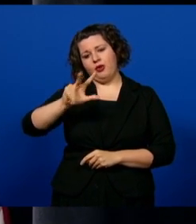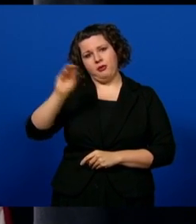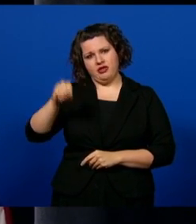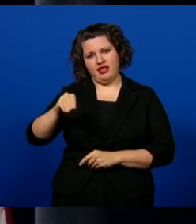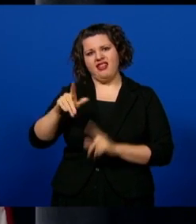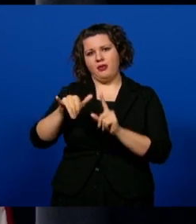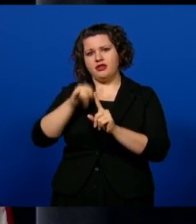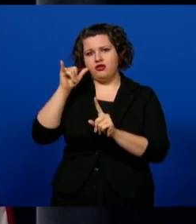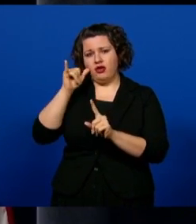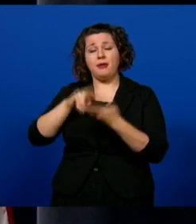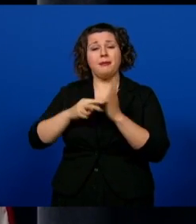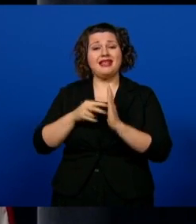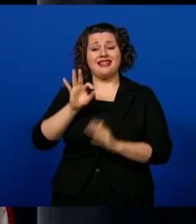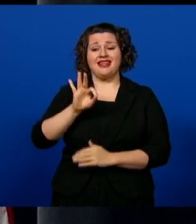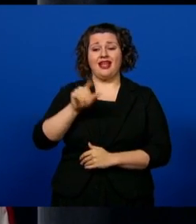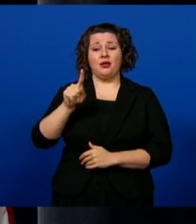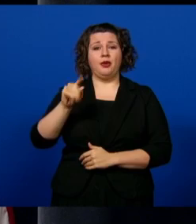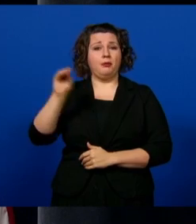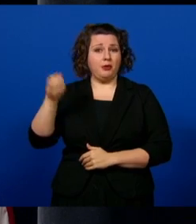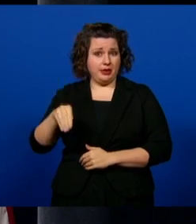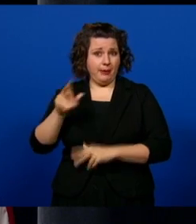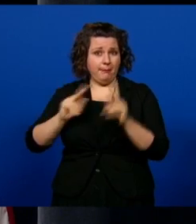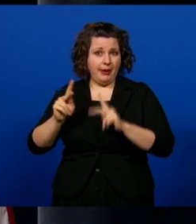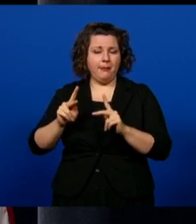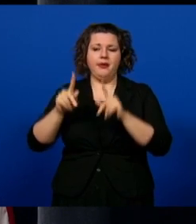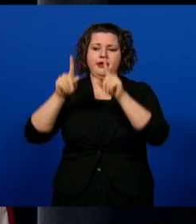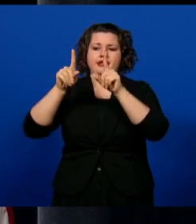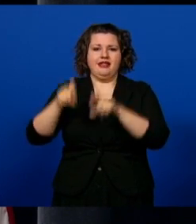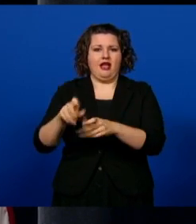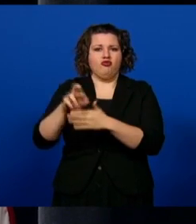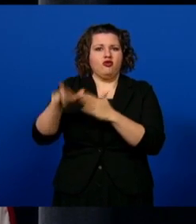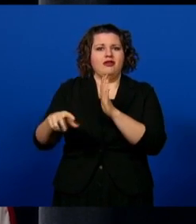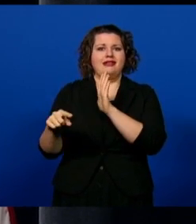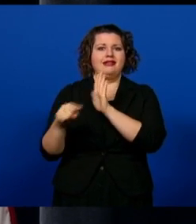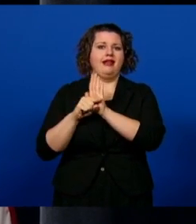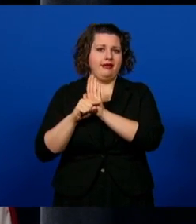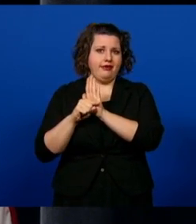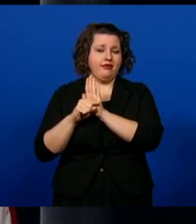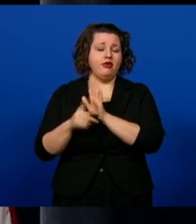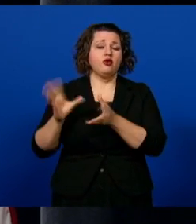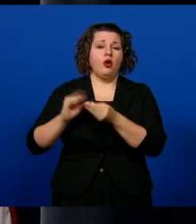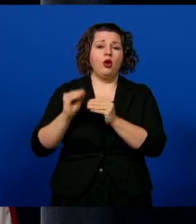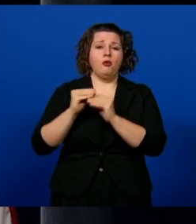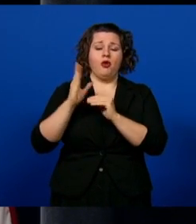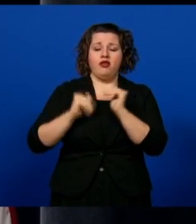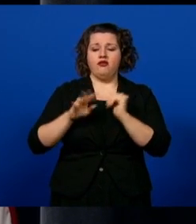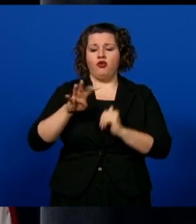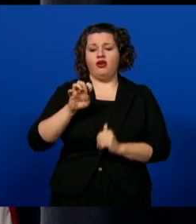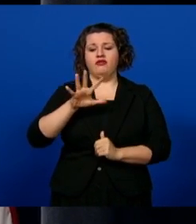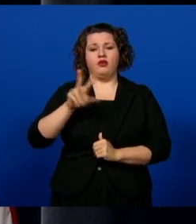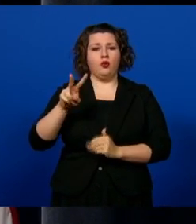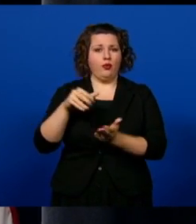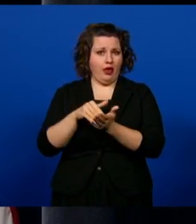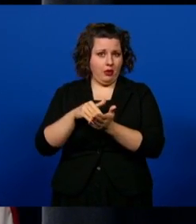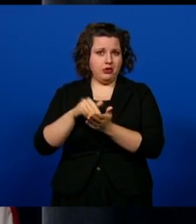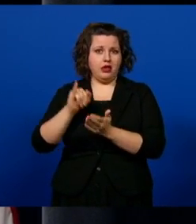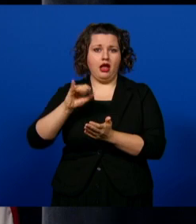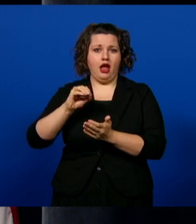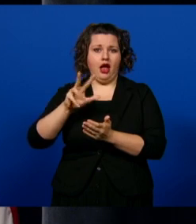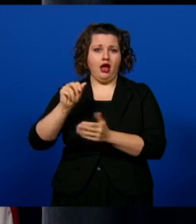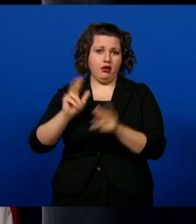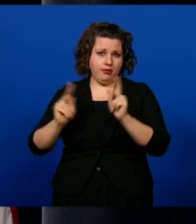nearly 91% have tested negative, a total of more than 452,000